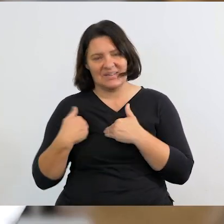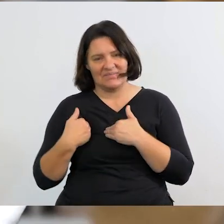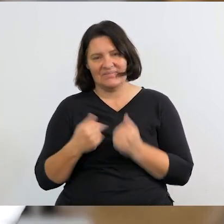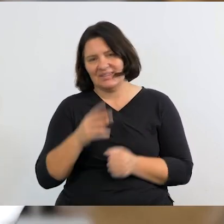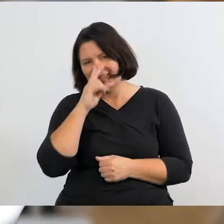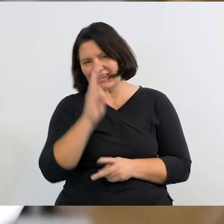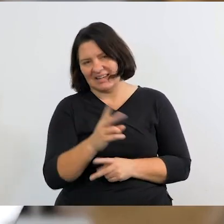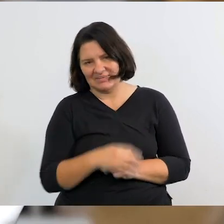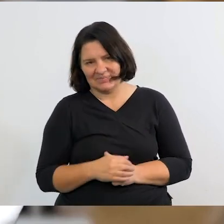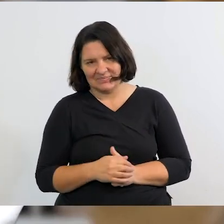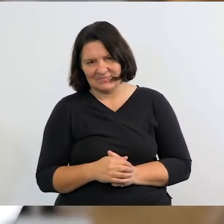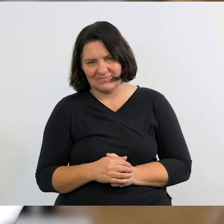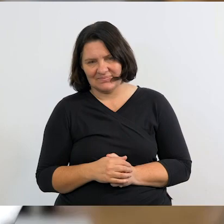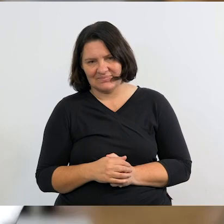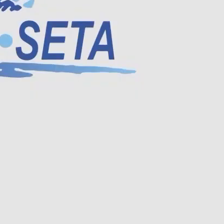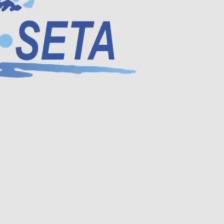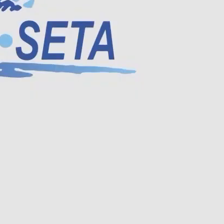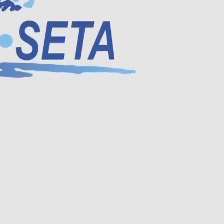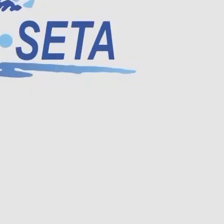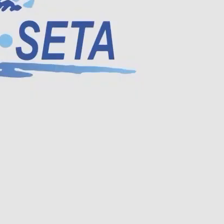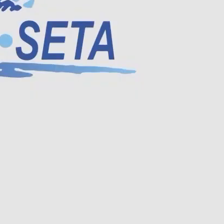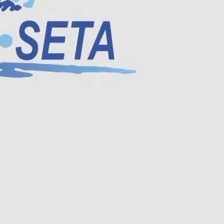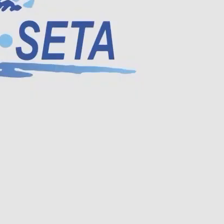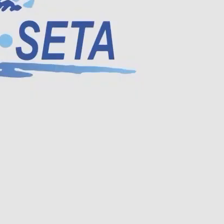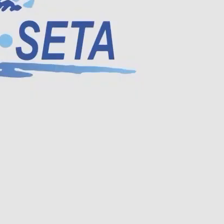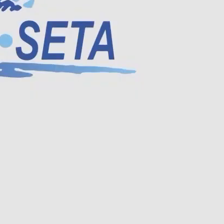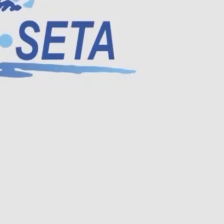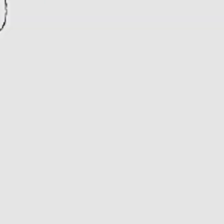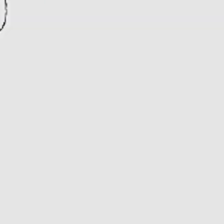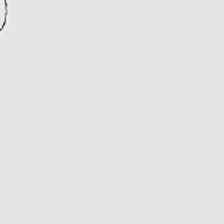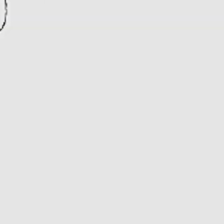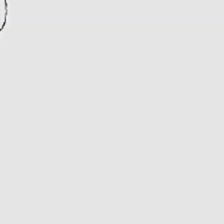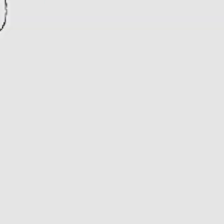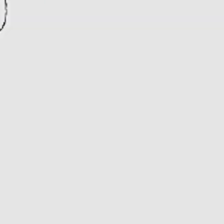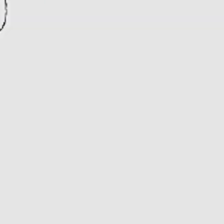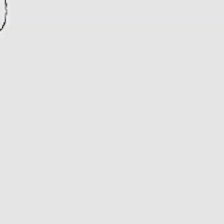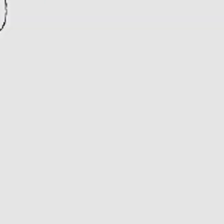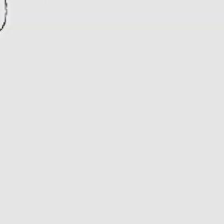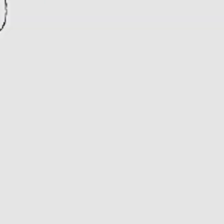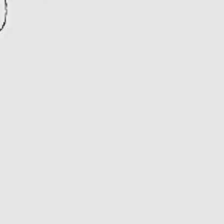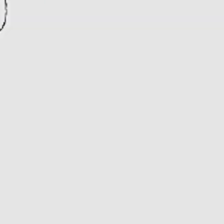Take care and stay safe. See you again.